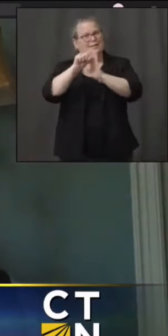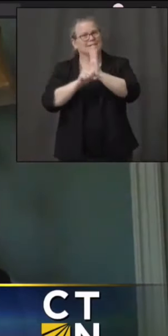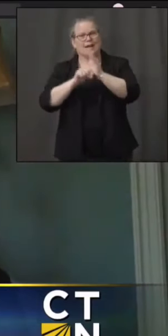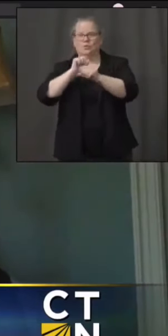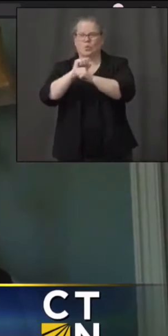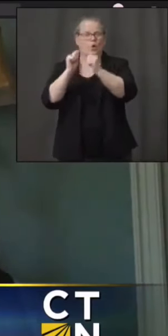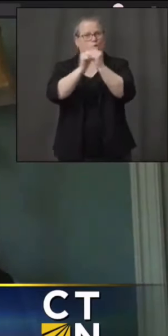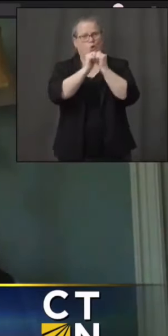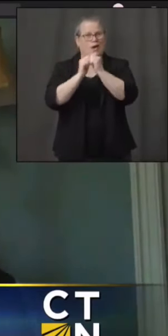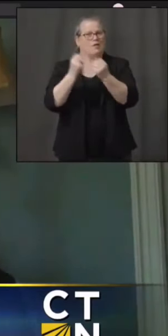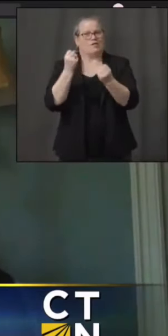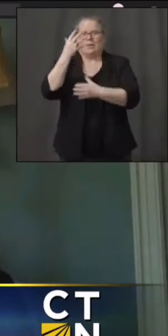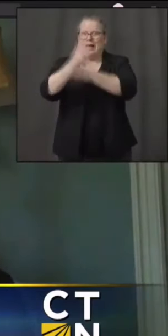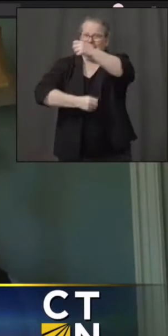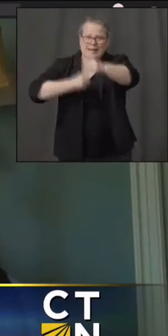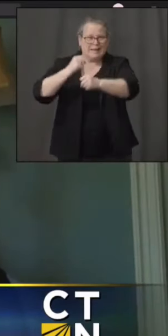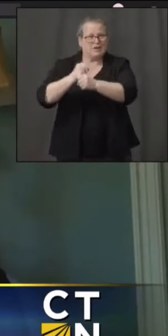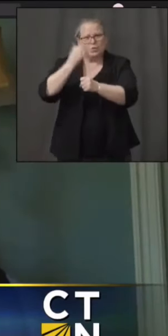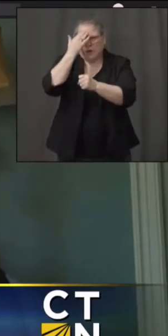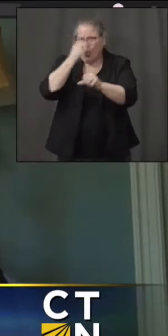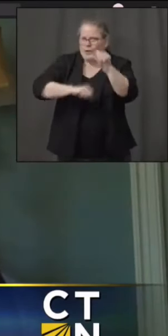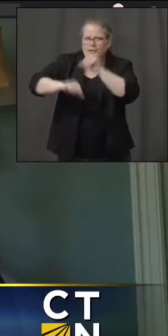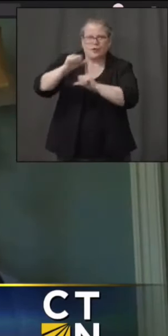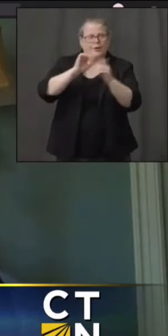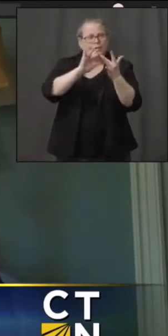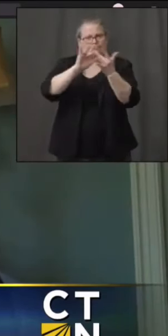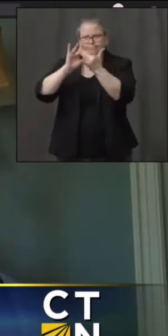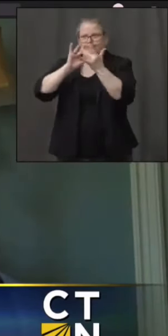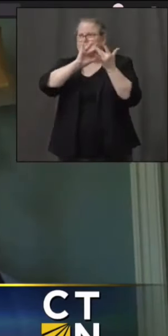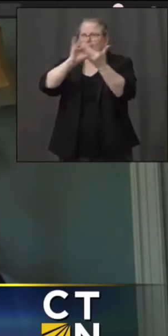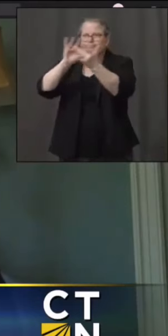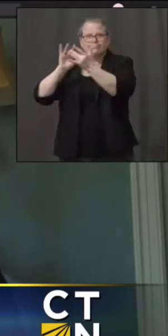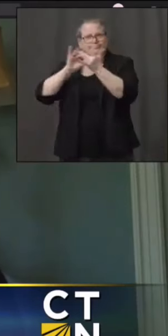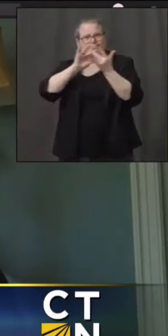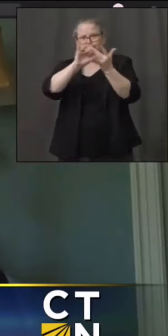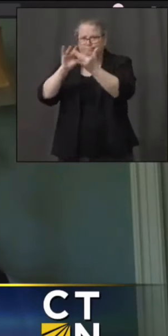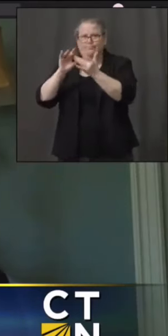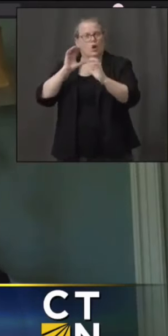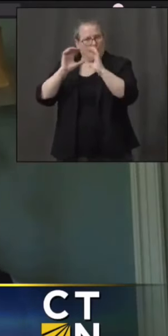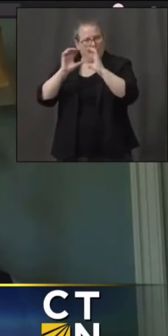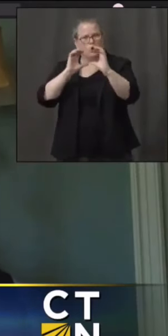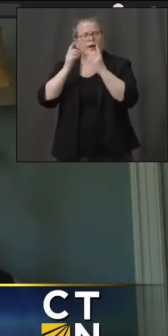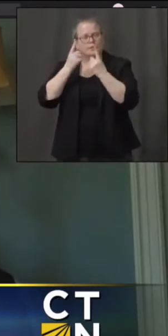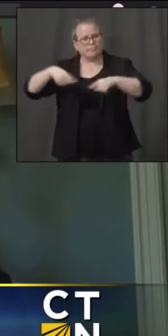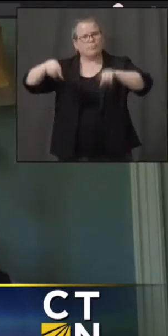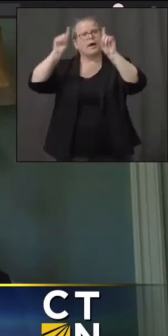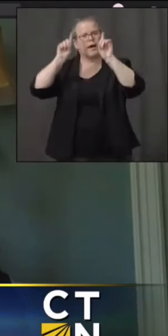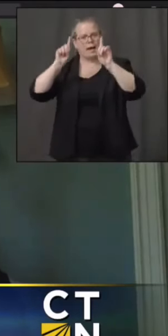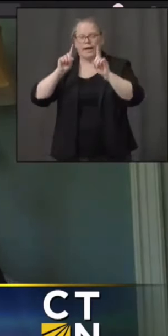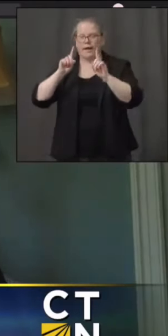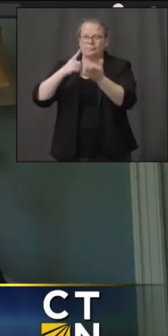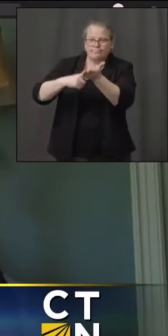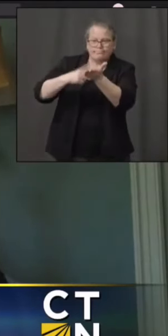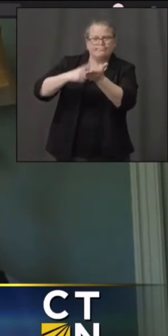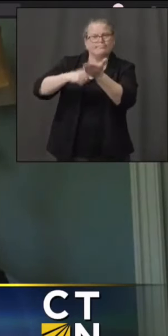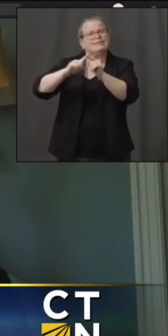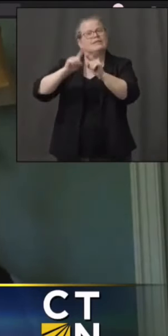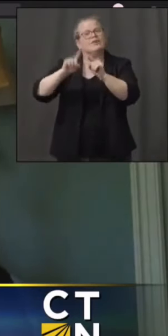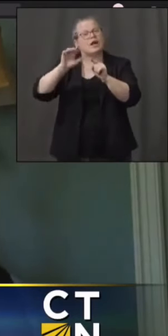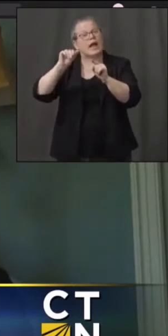for years, and we actually have a means to communicate about cases and about